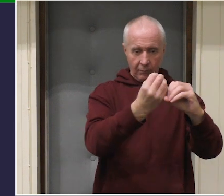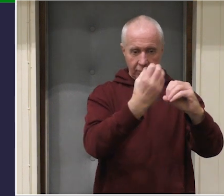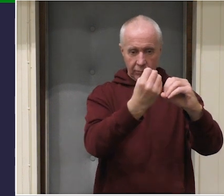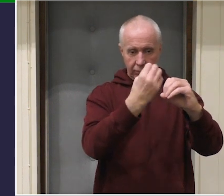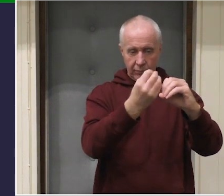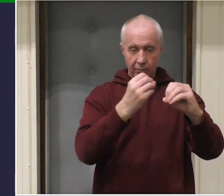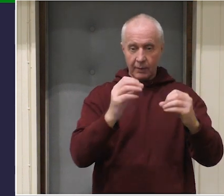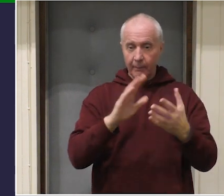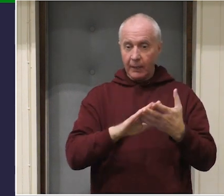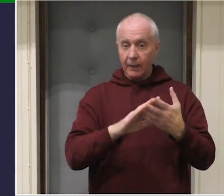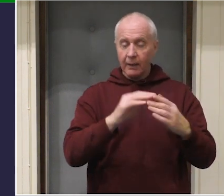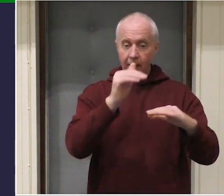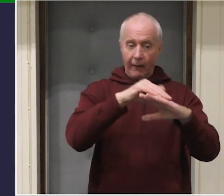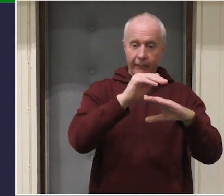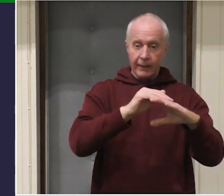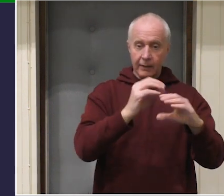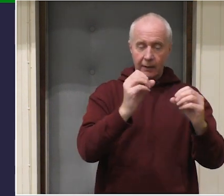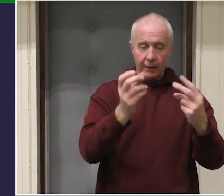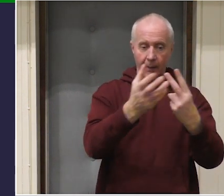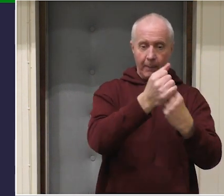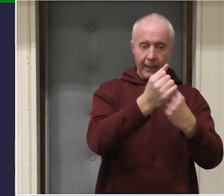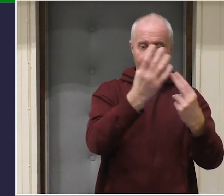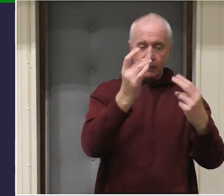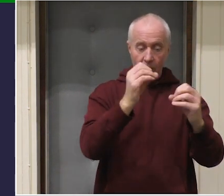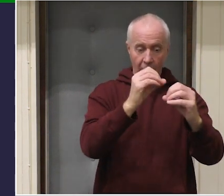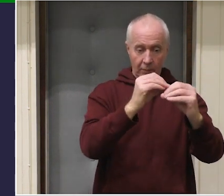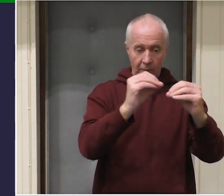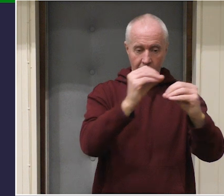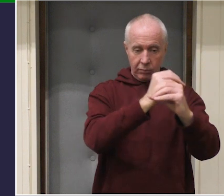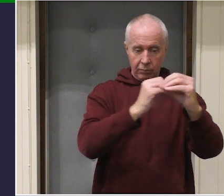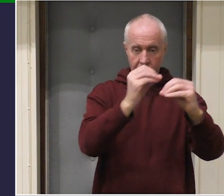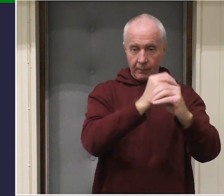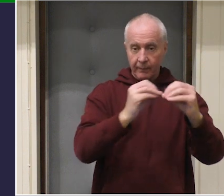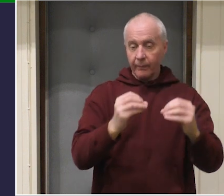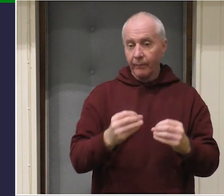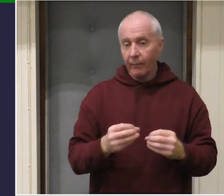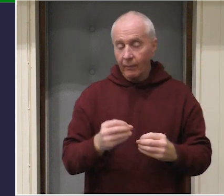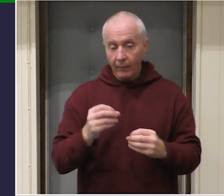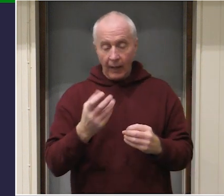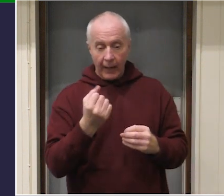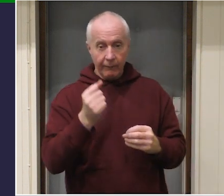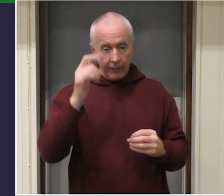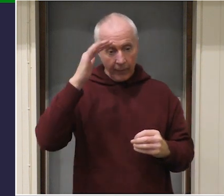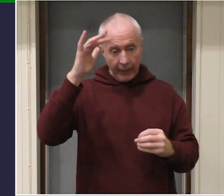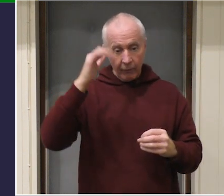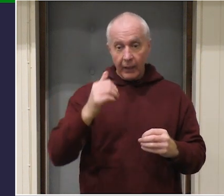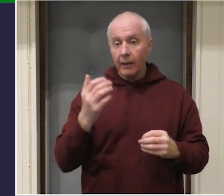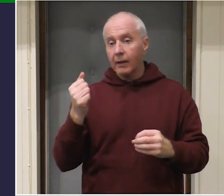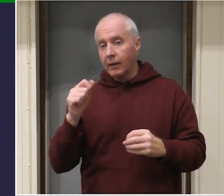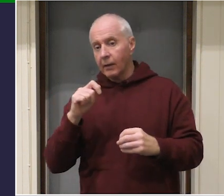been affected by the fact in the binary star system. A theory for how that happens has just been produced. I intend to test it.